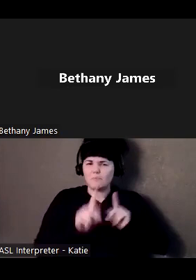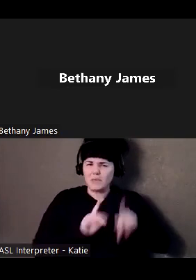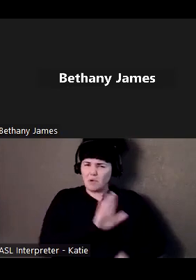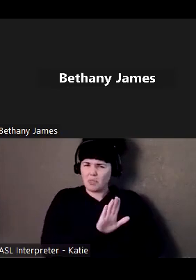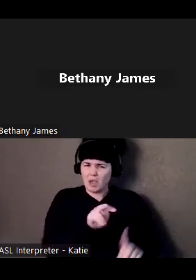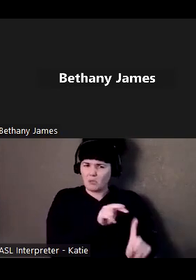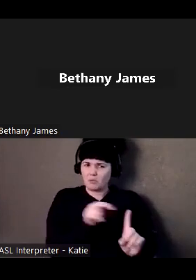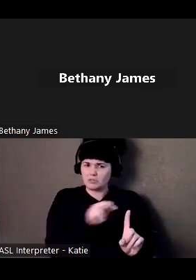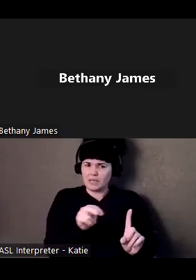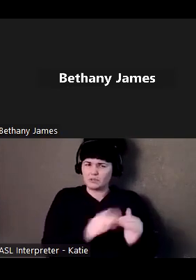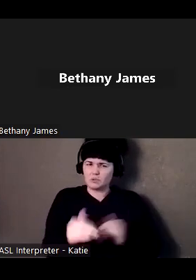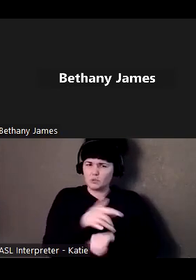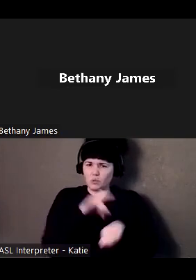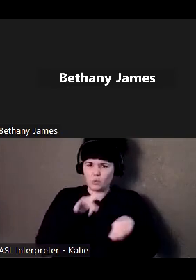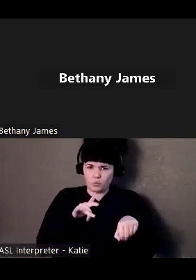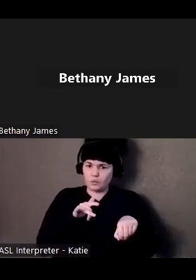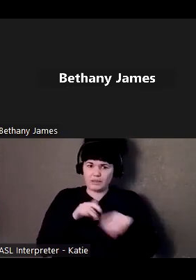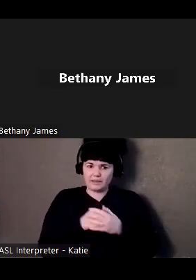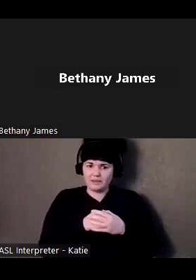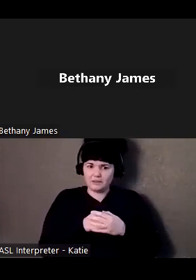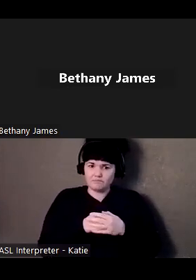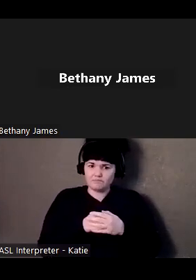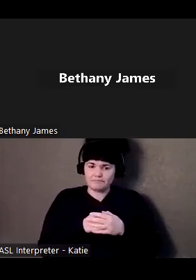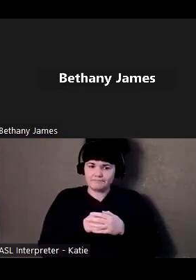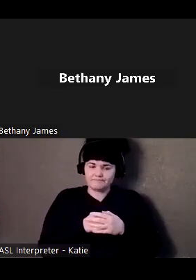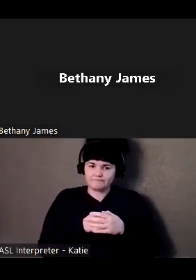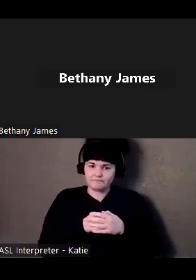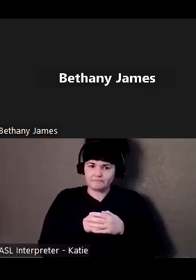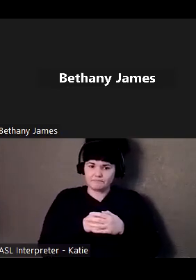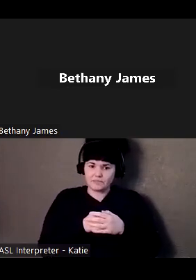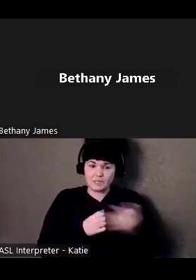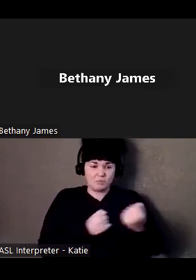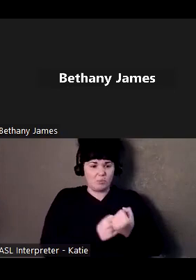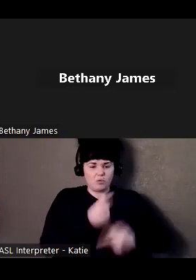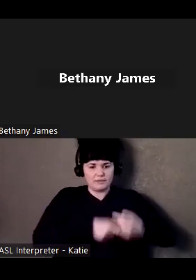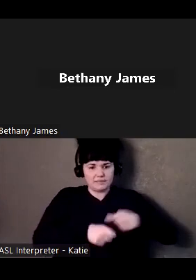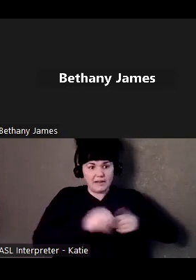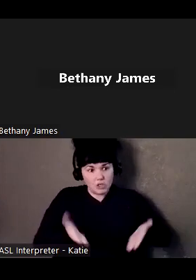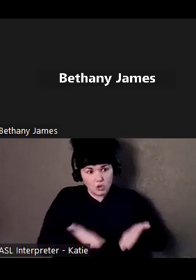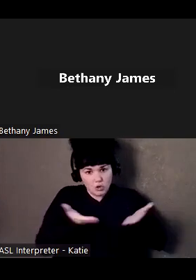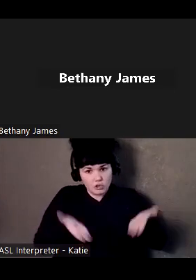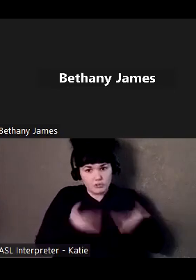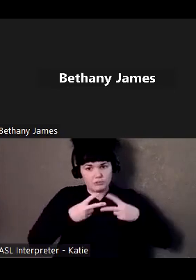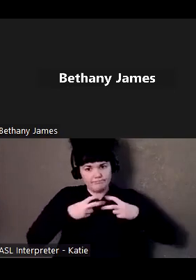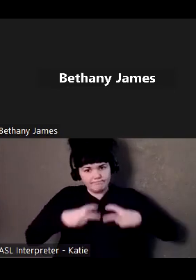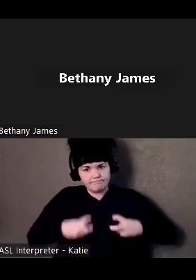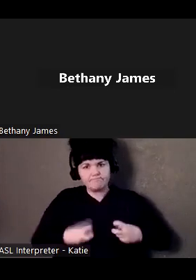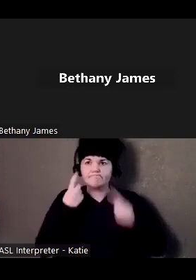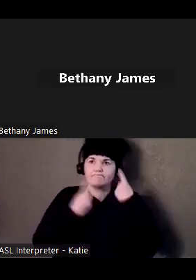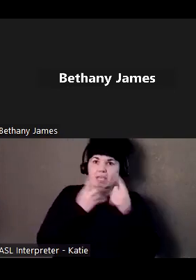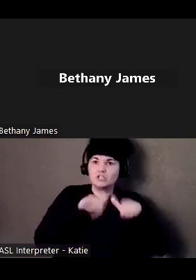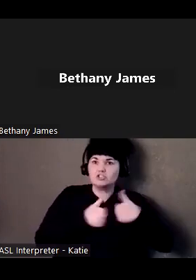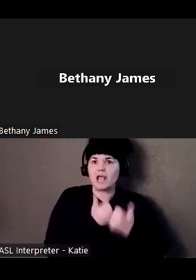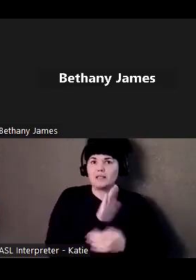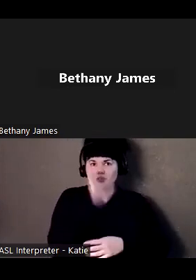of encouraging them to examine, explore, and begin to challenge their assumptions. Mm-hmm.